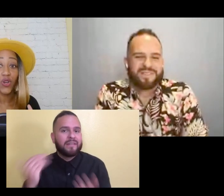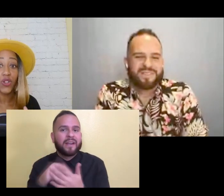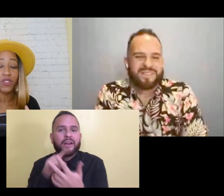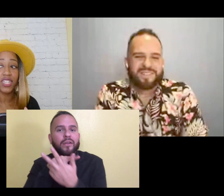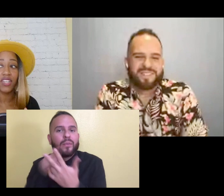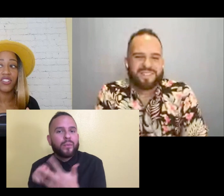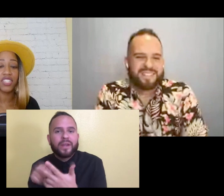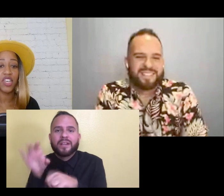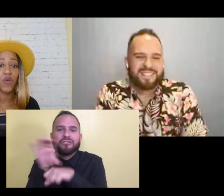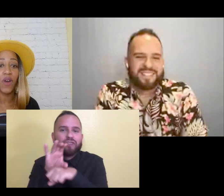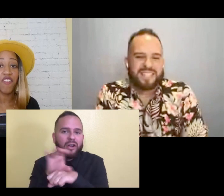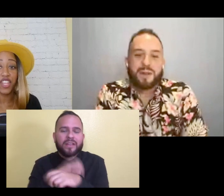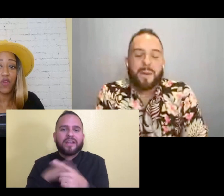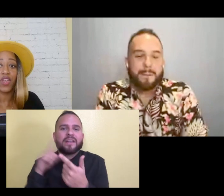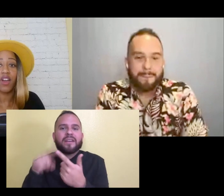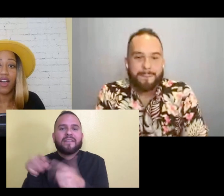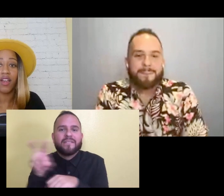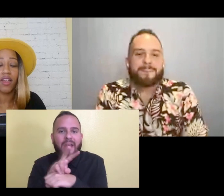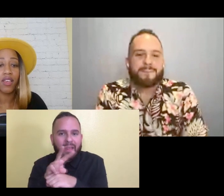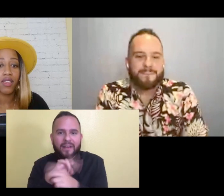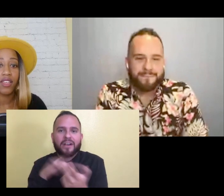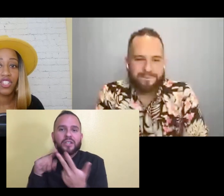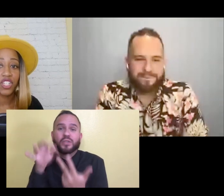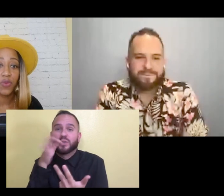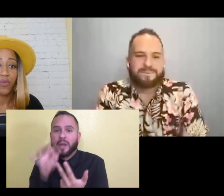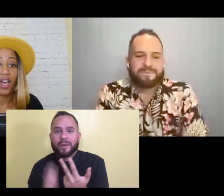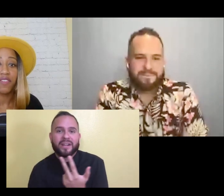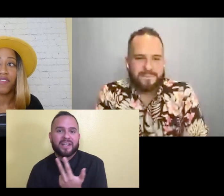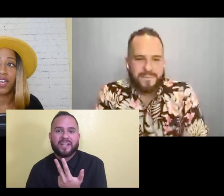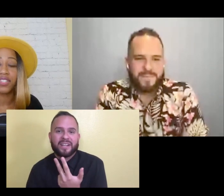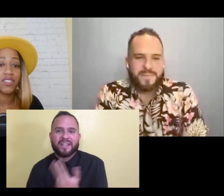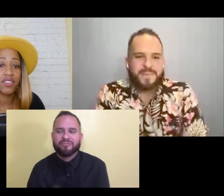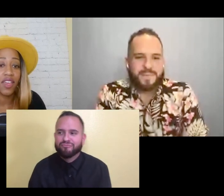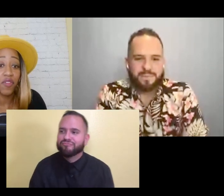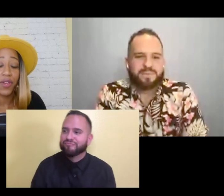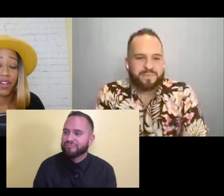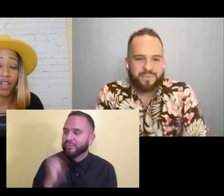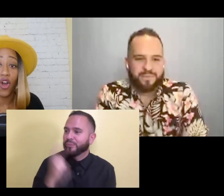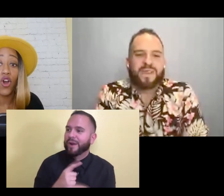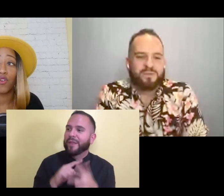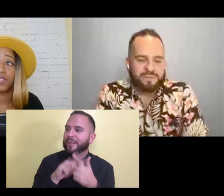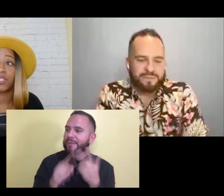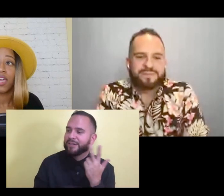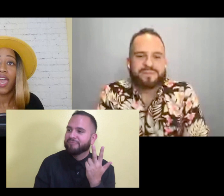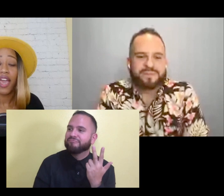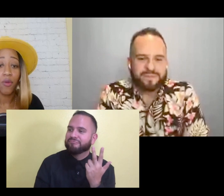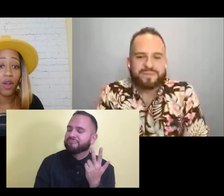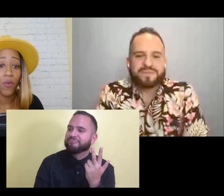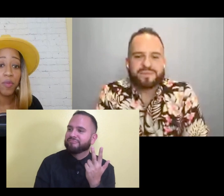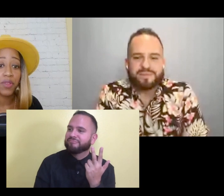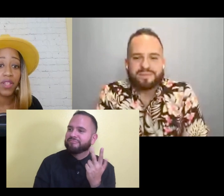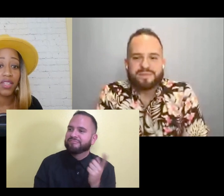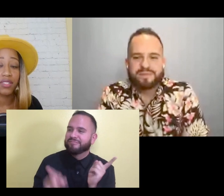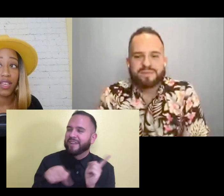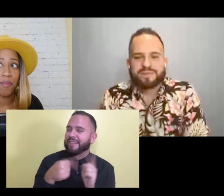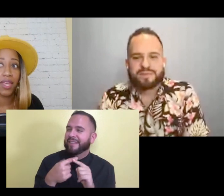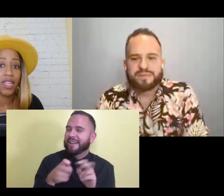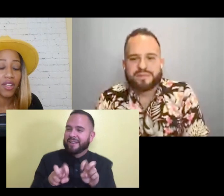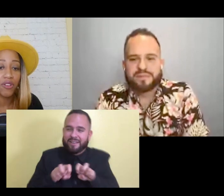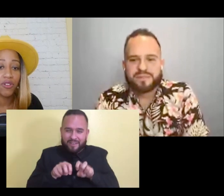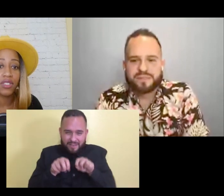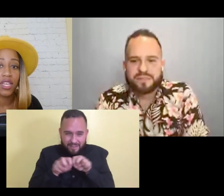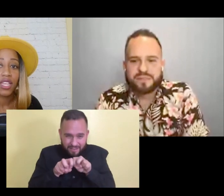sitting so closely together just to get Wi-Fi. And here we are, just with Wi-Fi just everywhere in our homes, at our workplace,